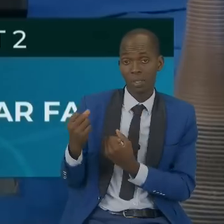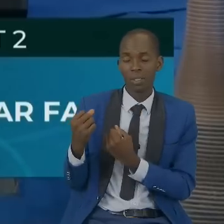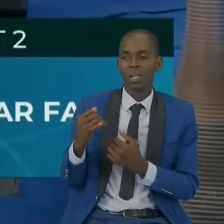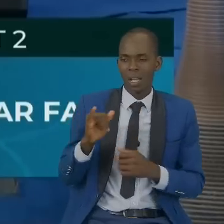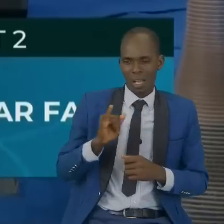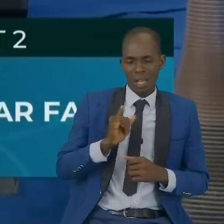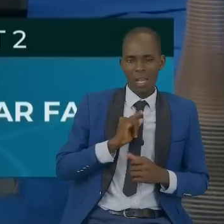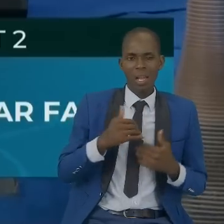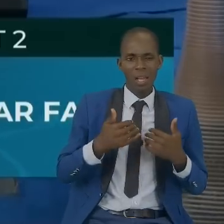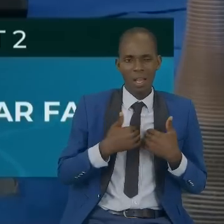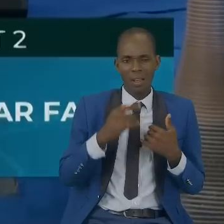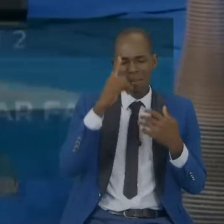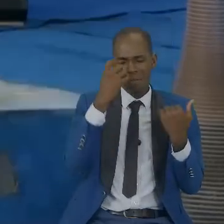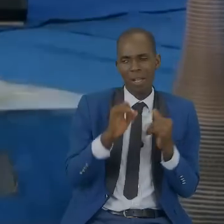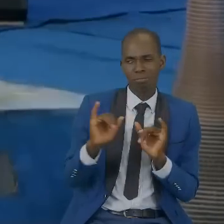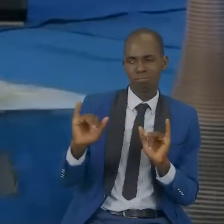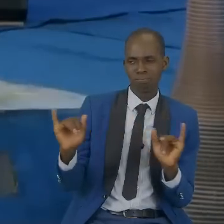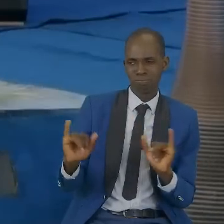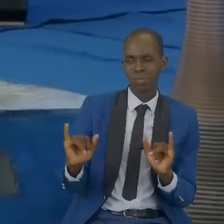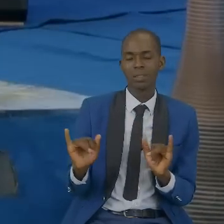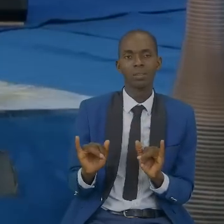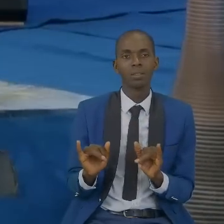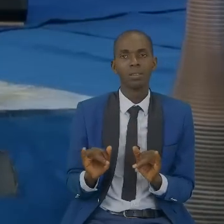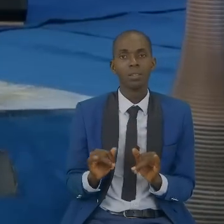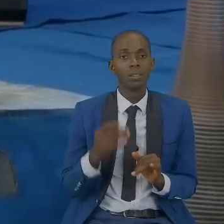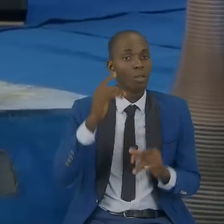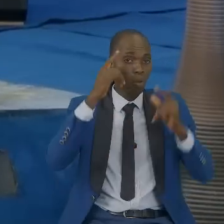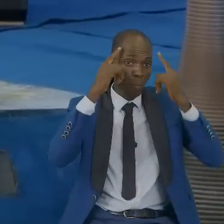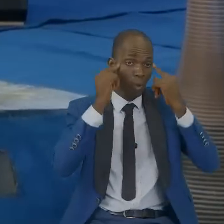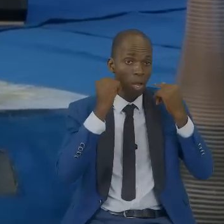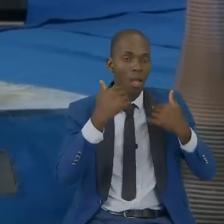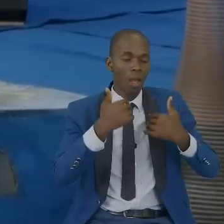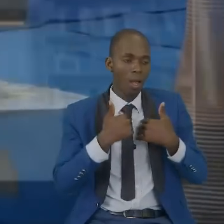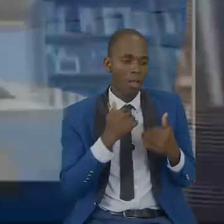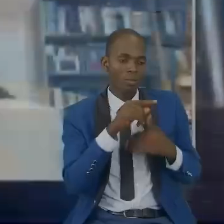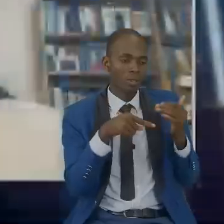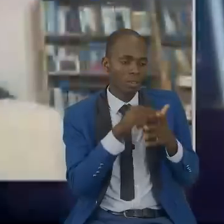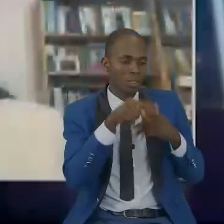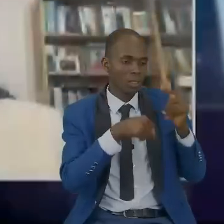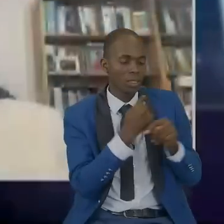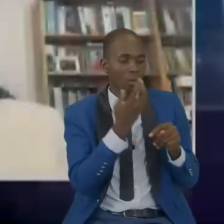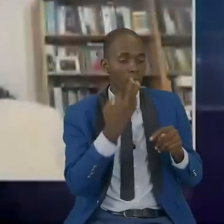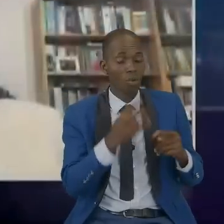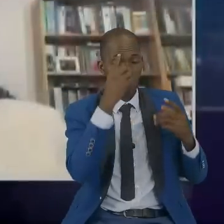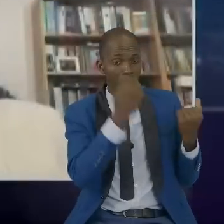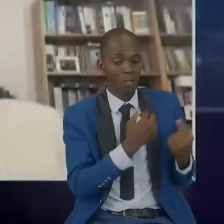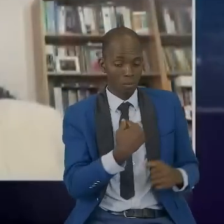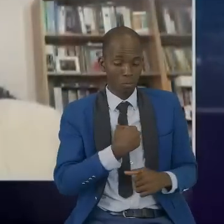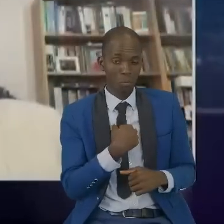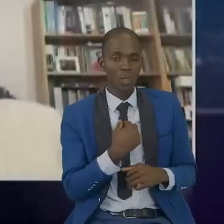that. Similar faith. Moses had this kind of faith. I have faith like